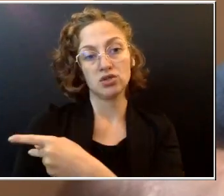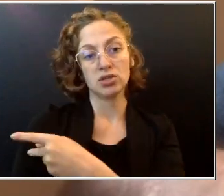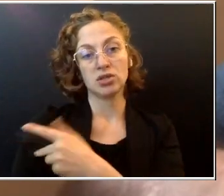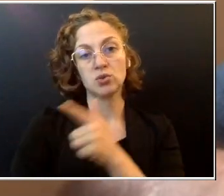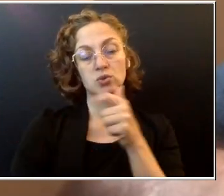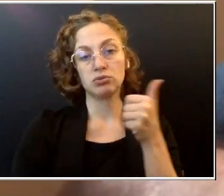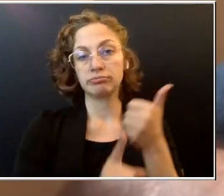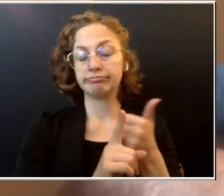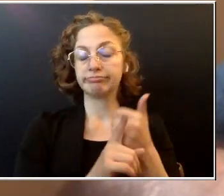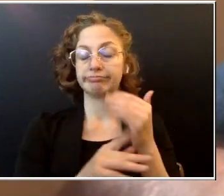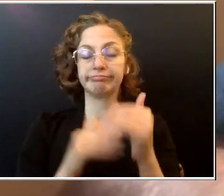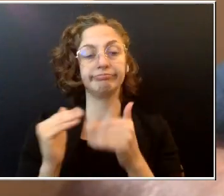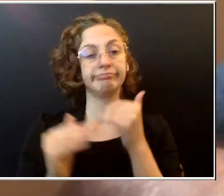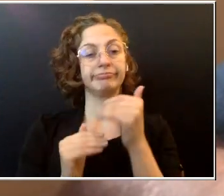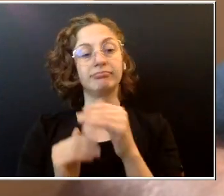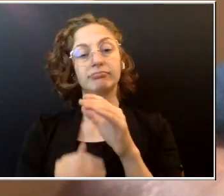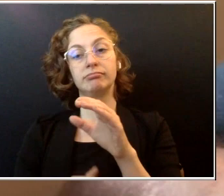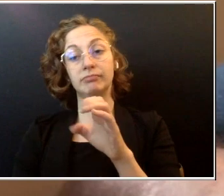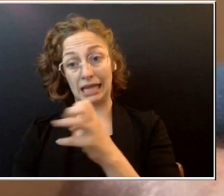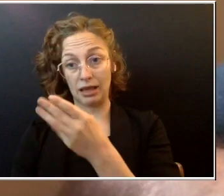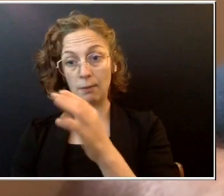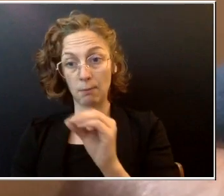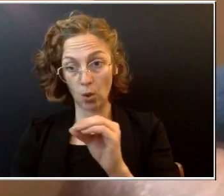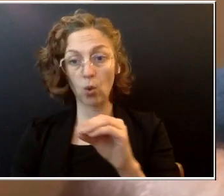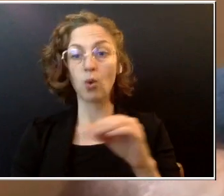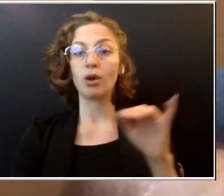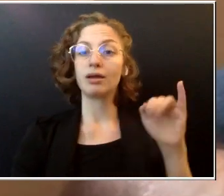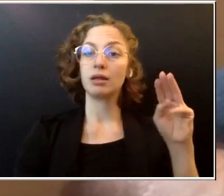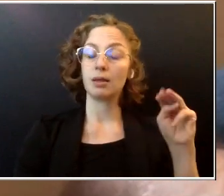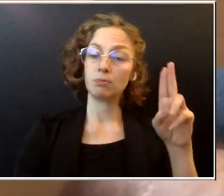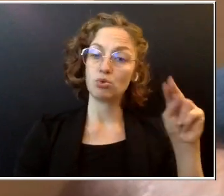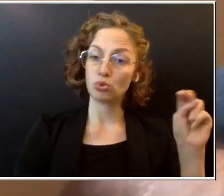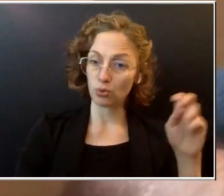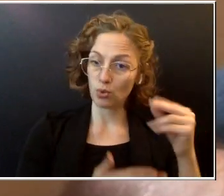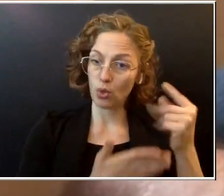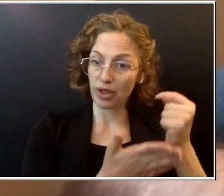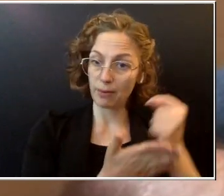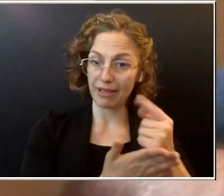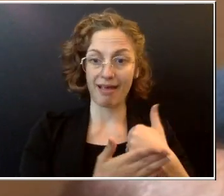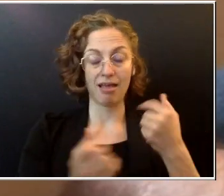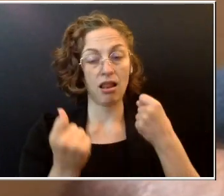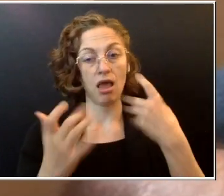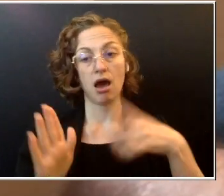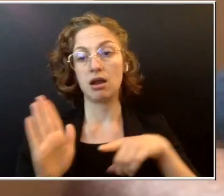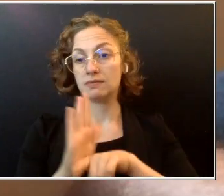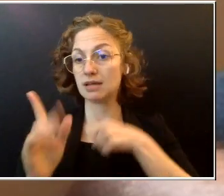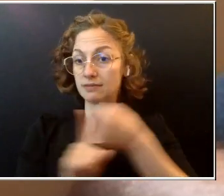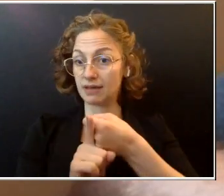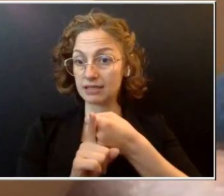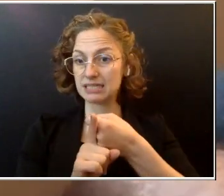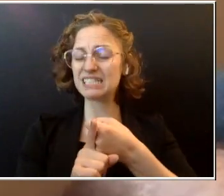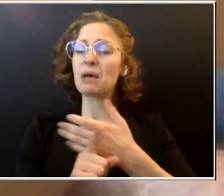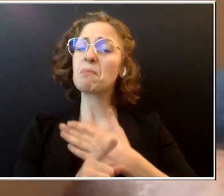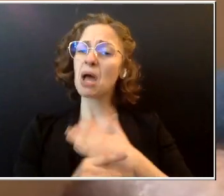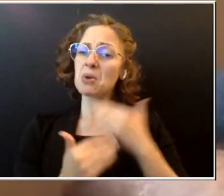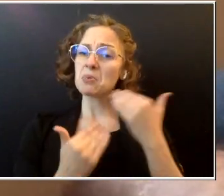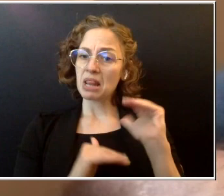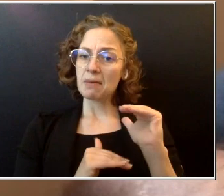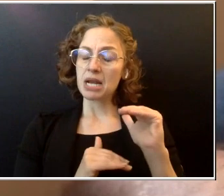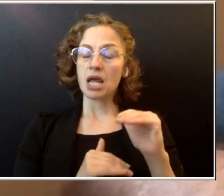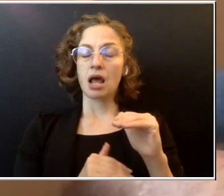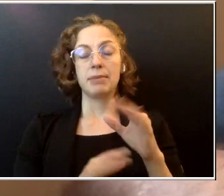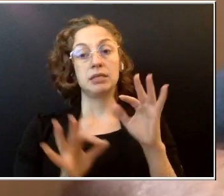chemo and immunotherapy and had a lot of side effects. Luckily, mine were pretty limited, definitely fatigue and